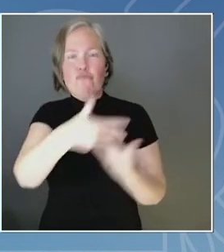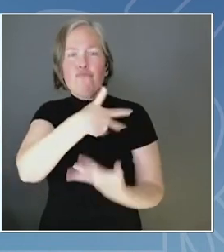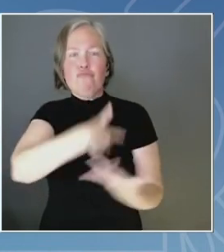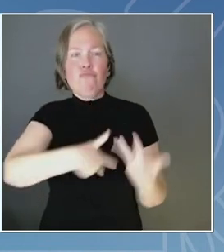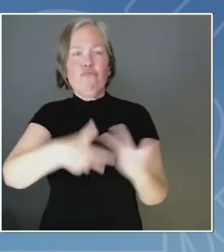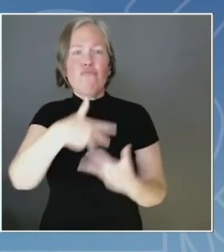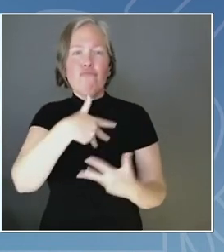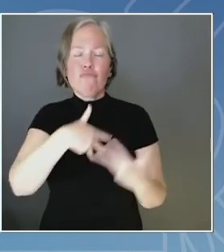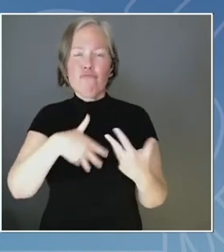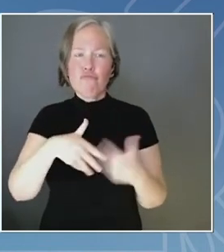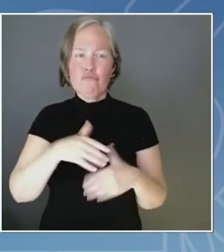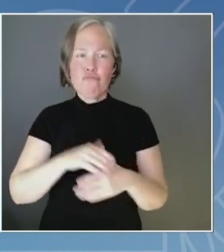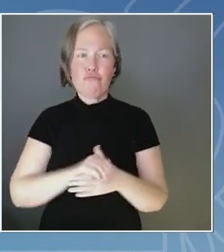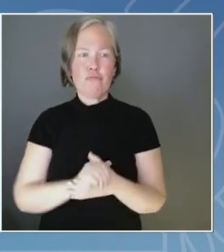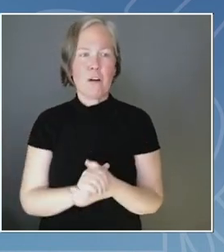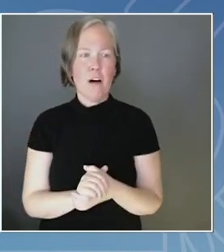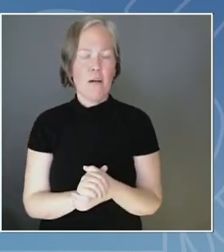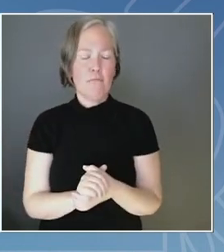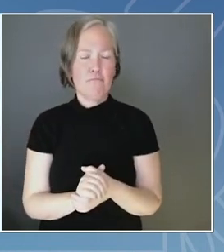for